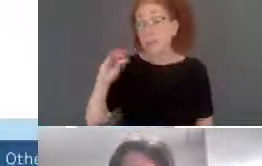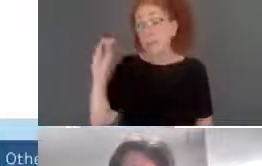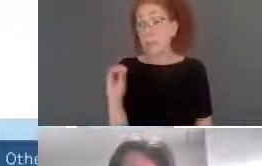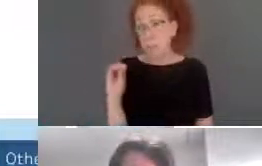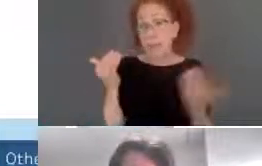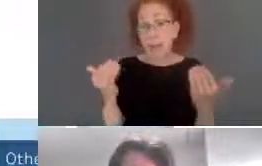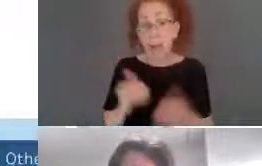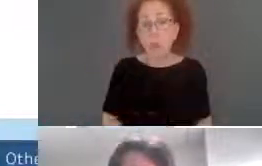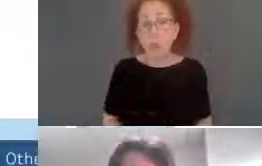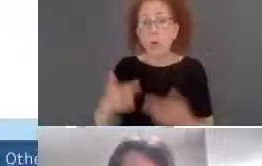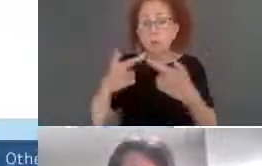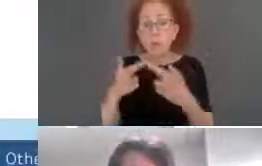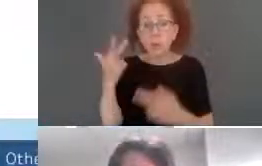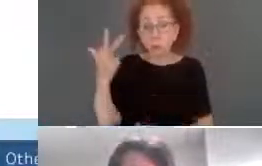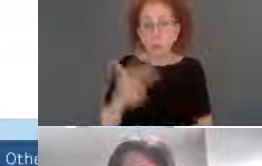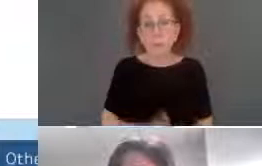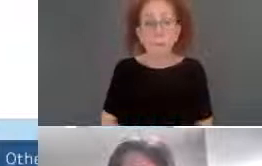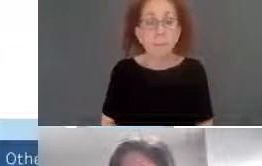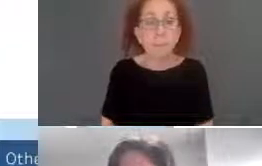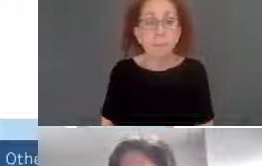cases in region 3.